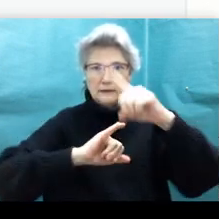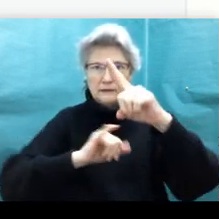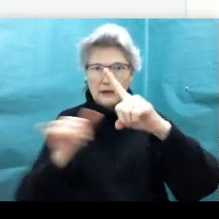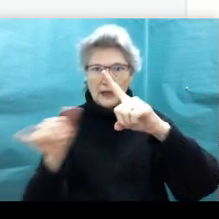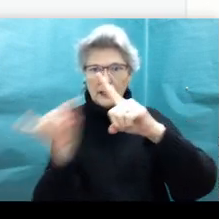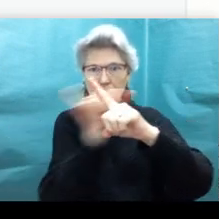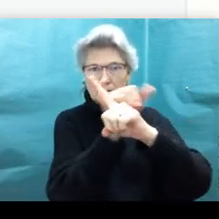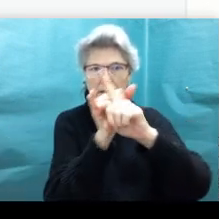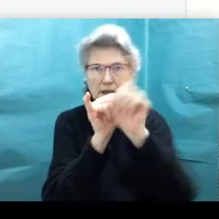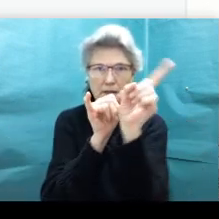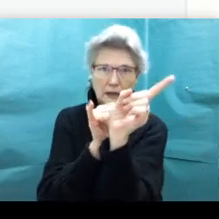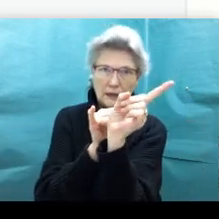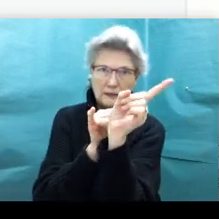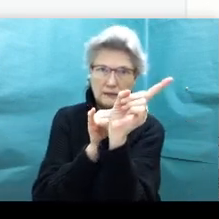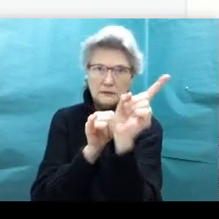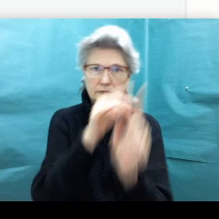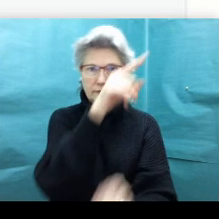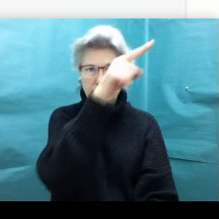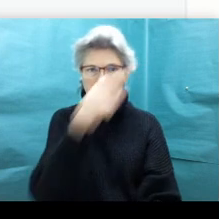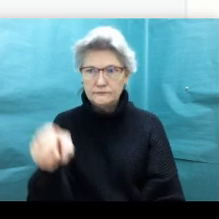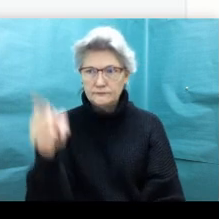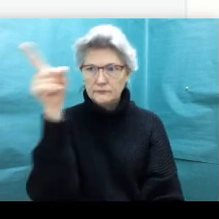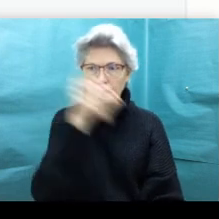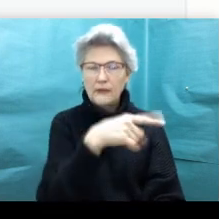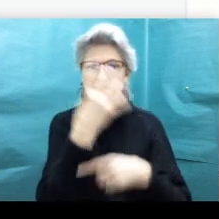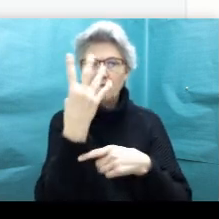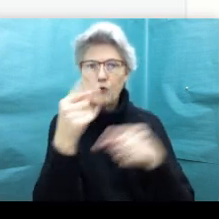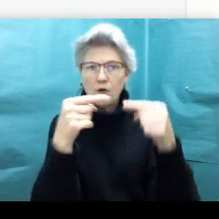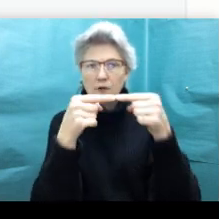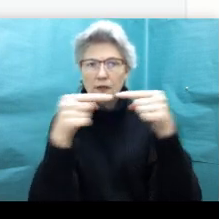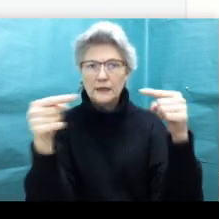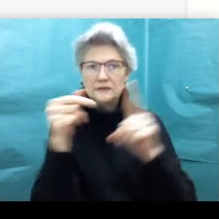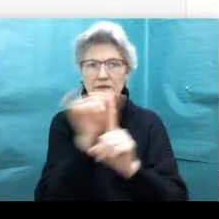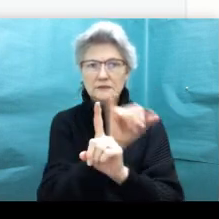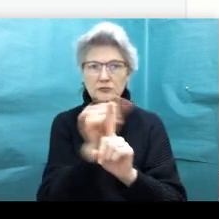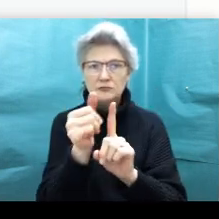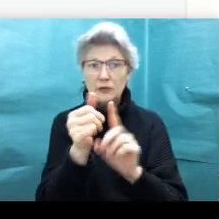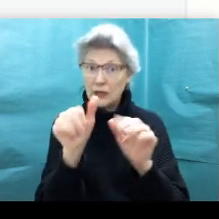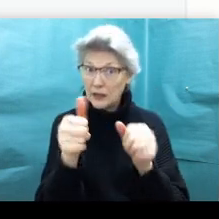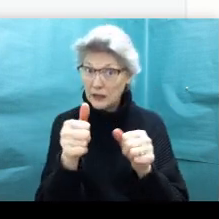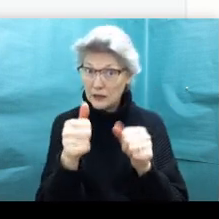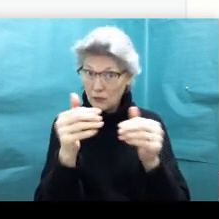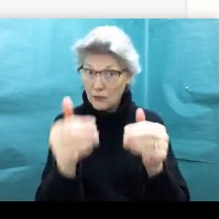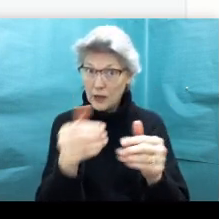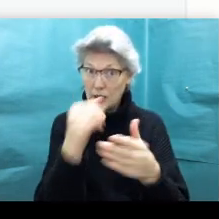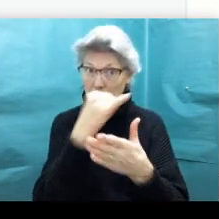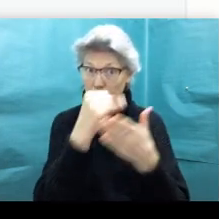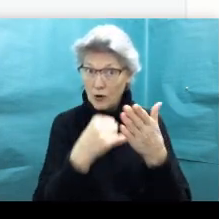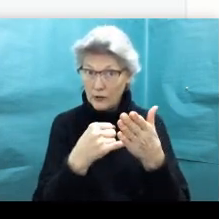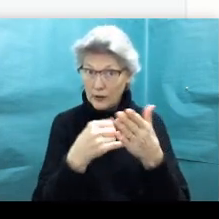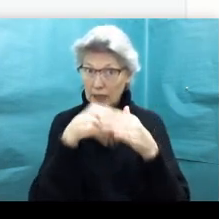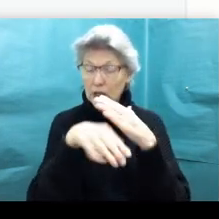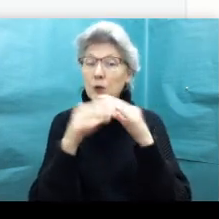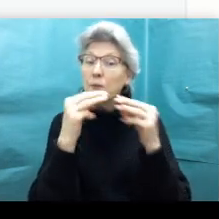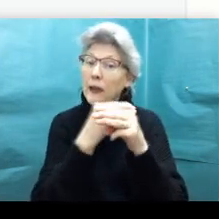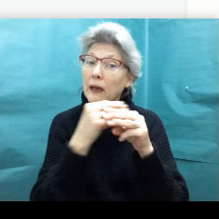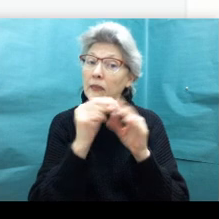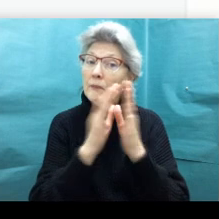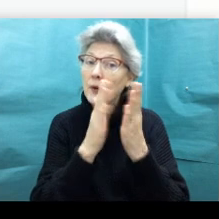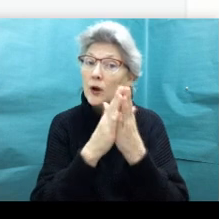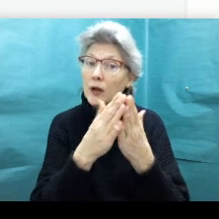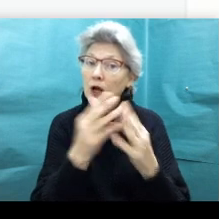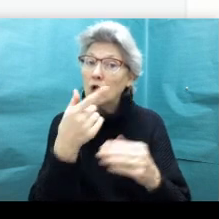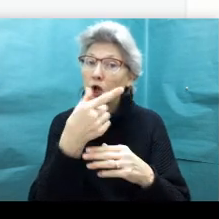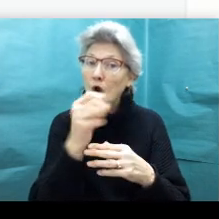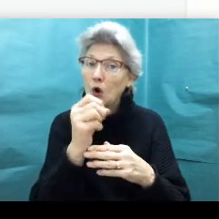diagonal. Okay, so that's 4 lines of symmetry. And again, you can feel free to draw these in your journal if you'd like. Those 4